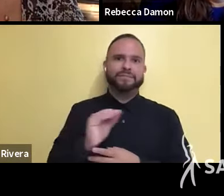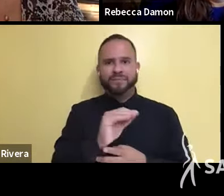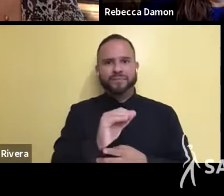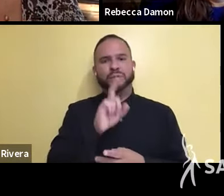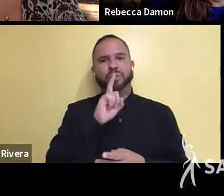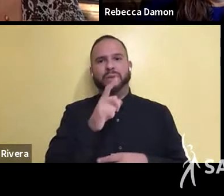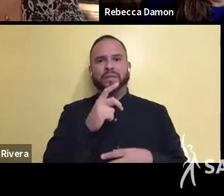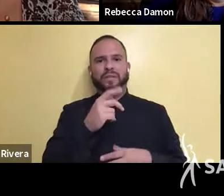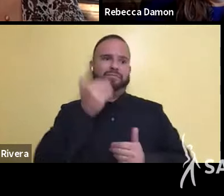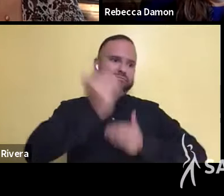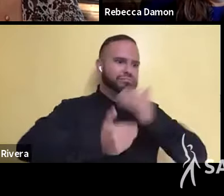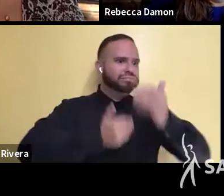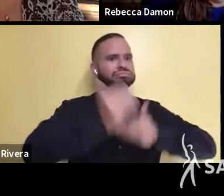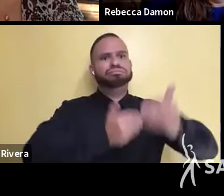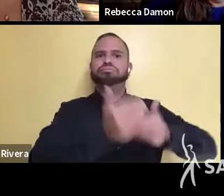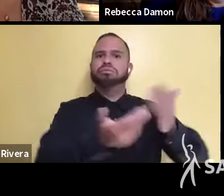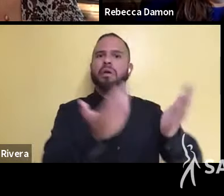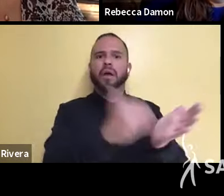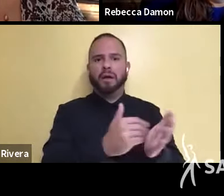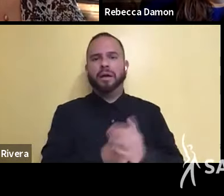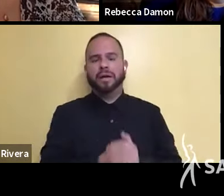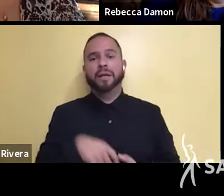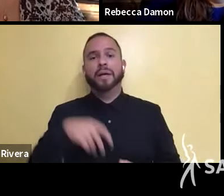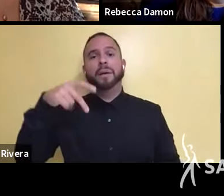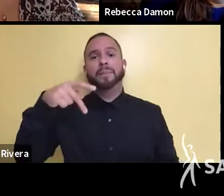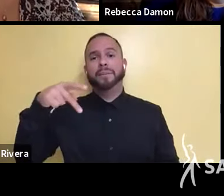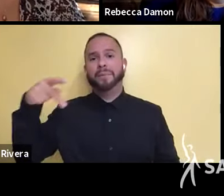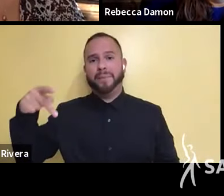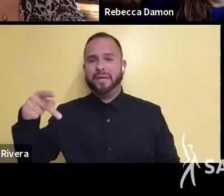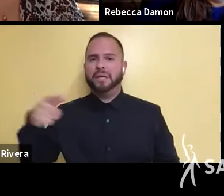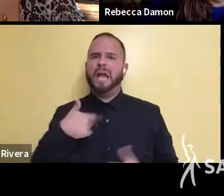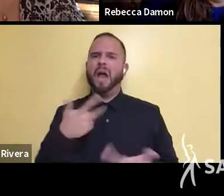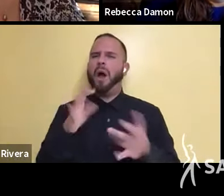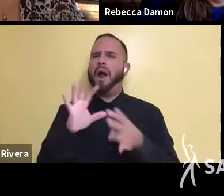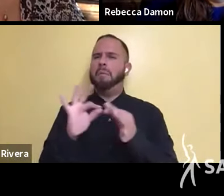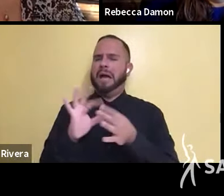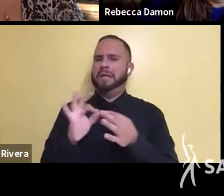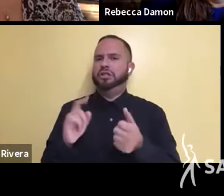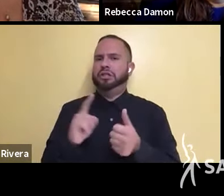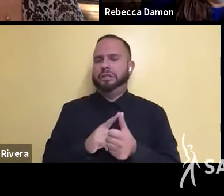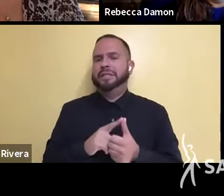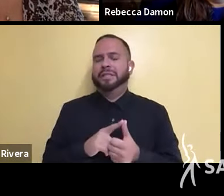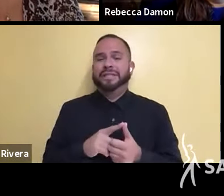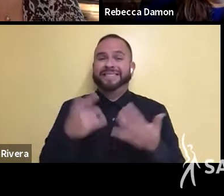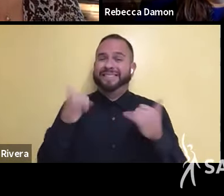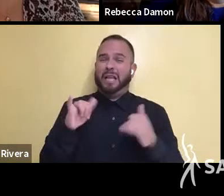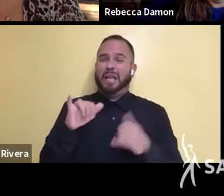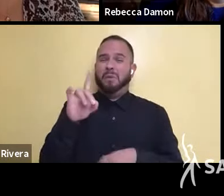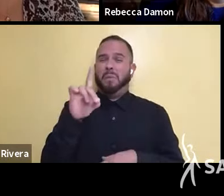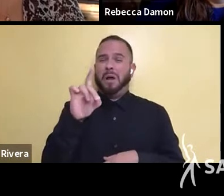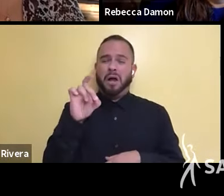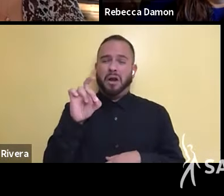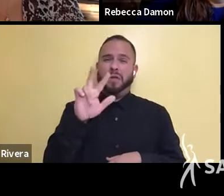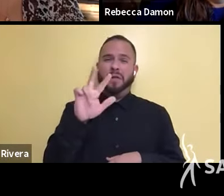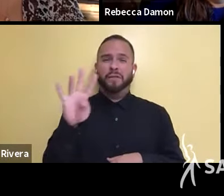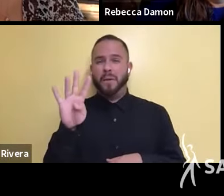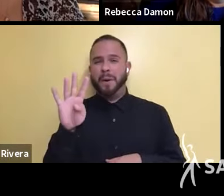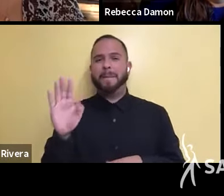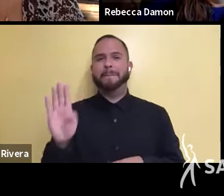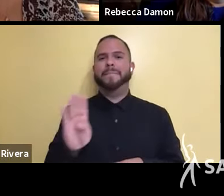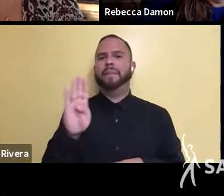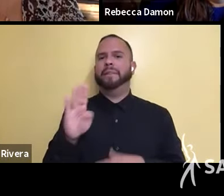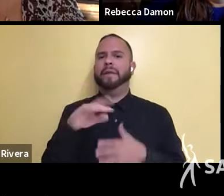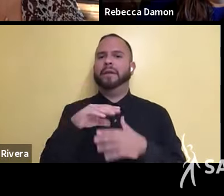going. And with PPP, I do have to say that there's still $134 billion